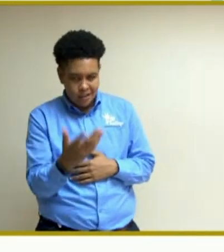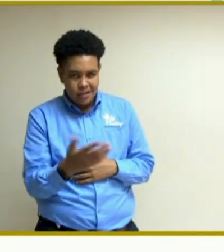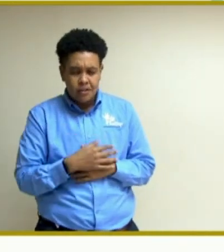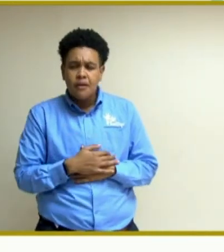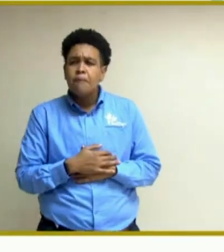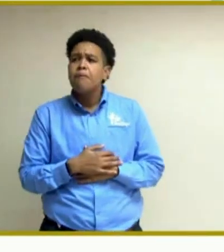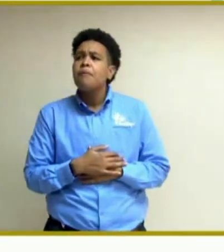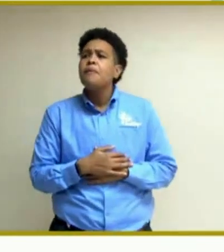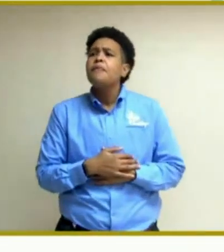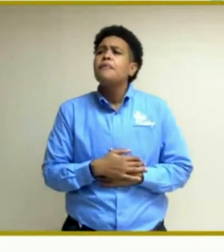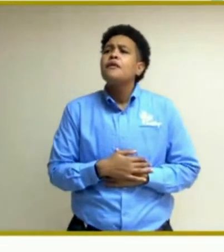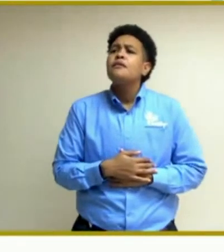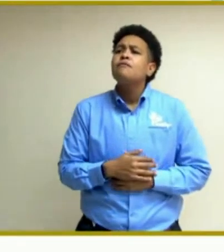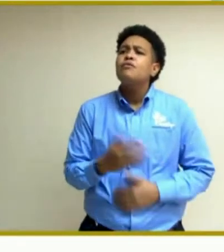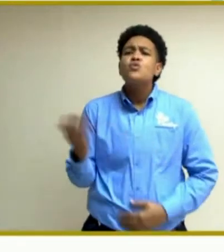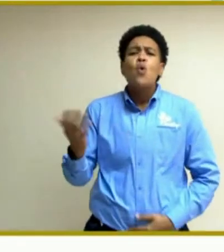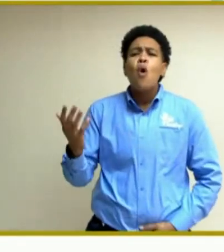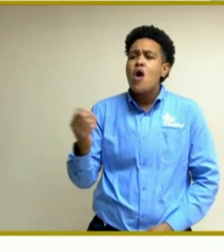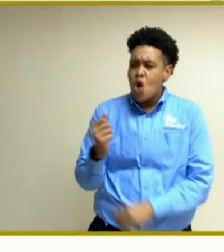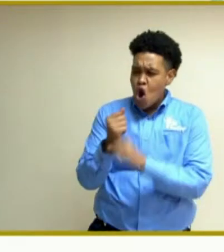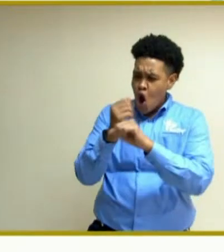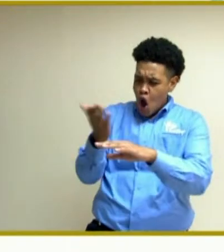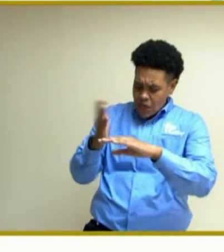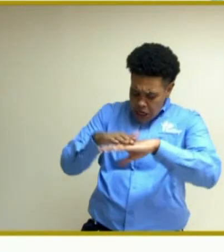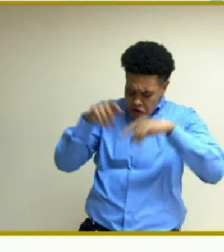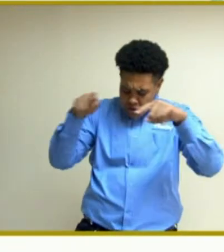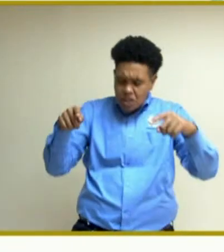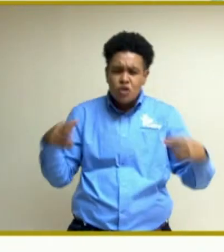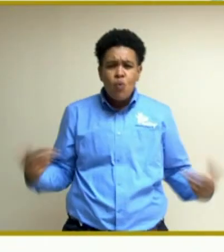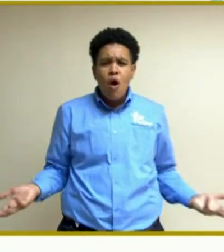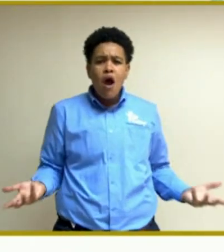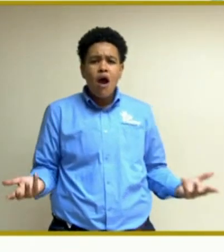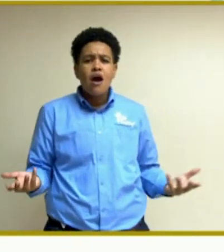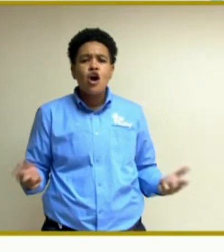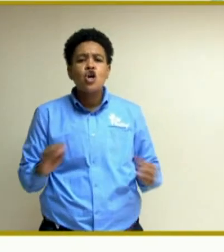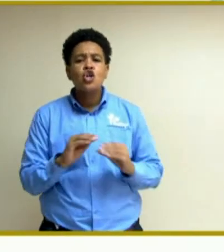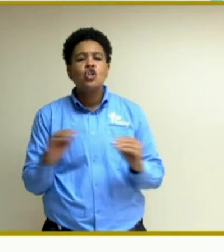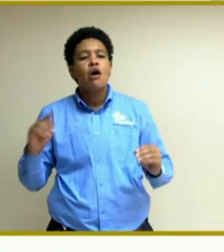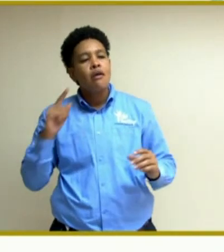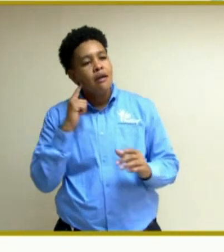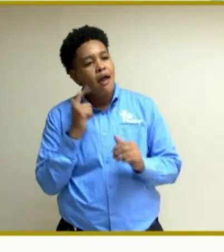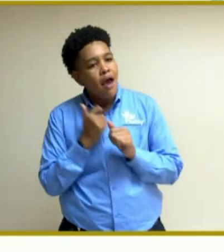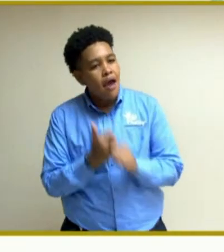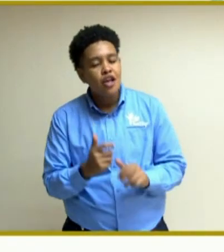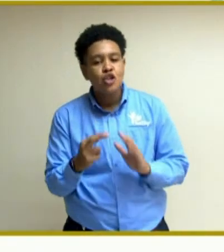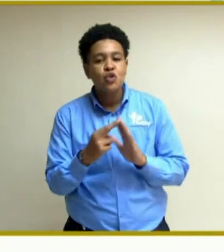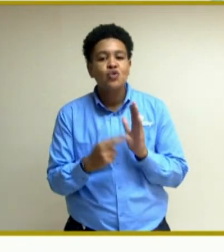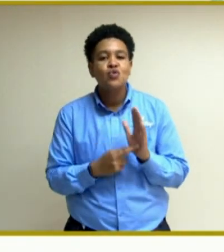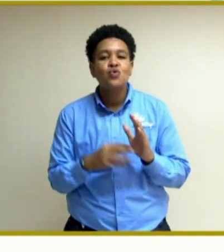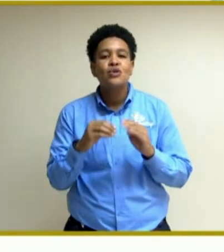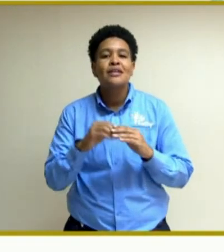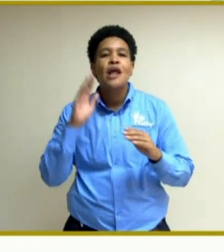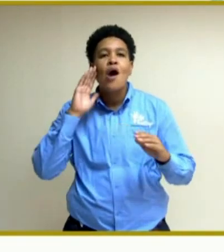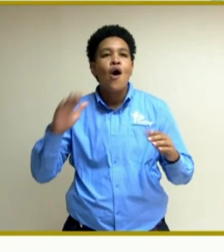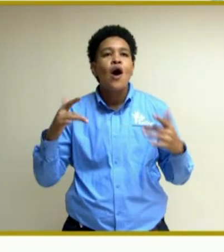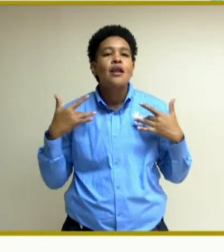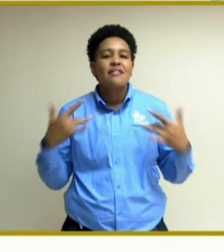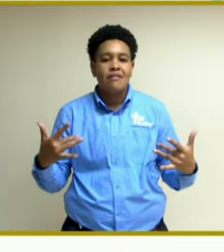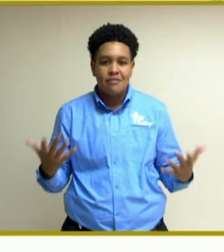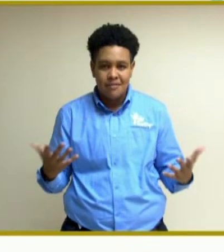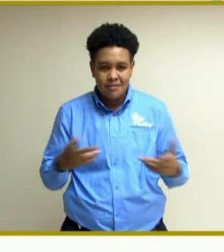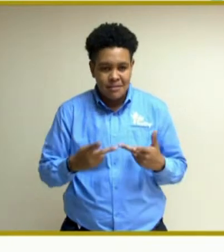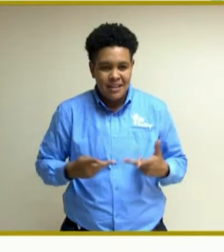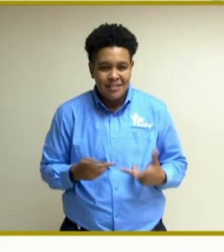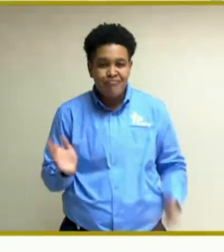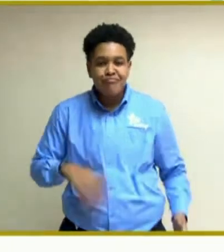So what is fueling the increase? The non-adherence to protocol in all settings. Why do I say that?